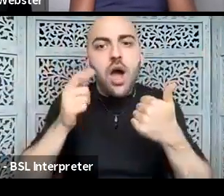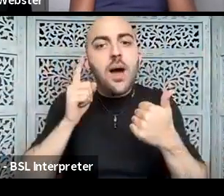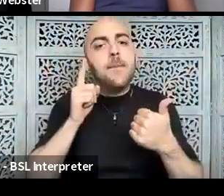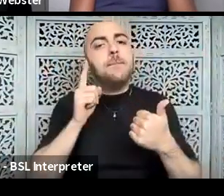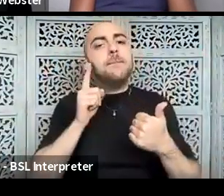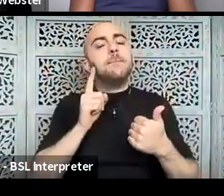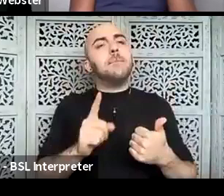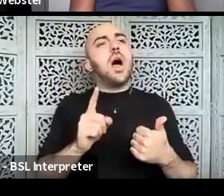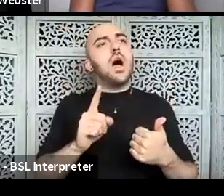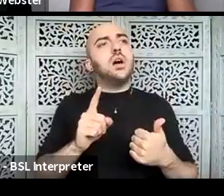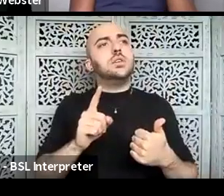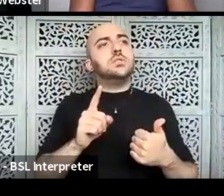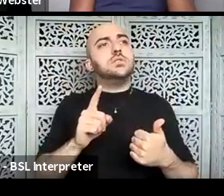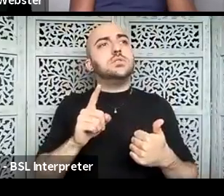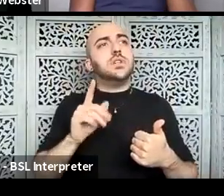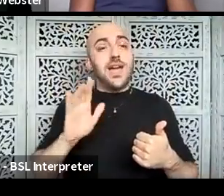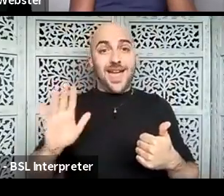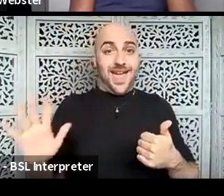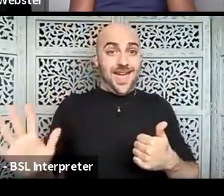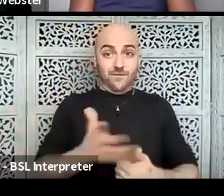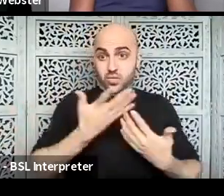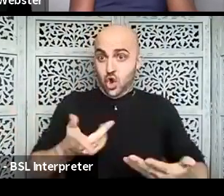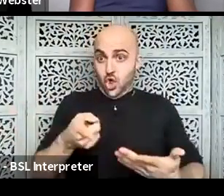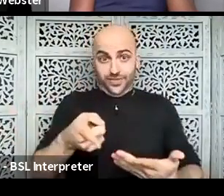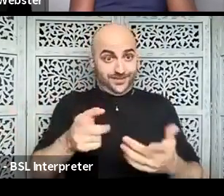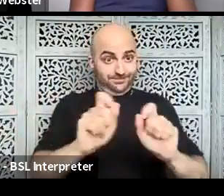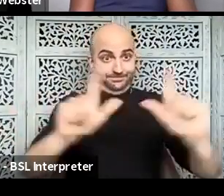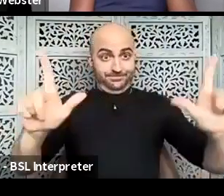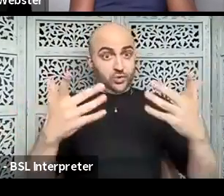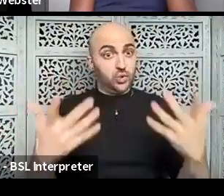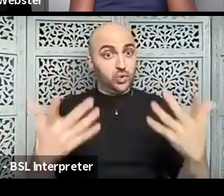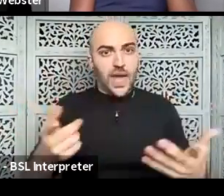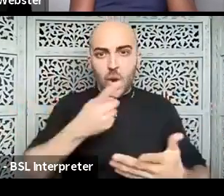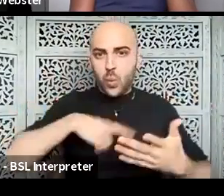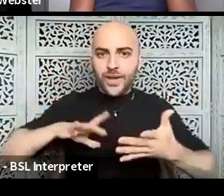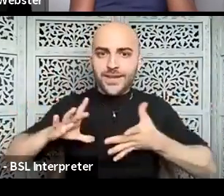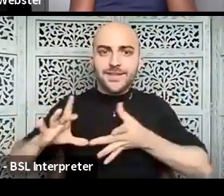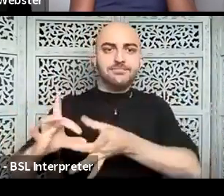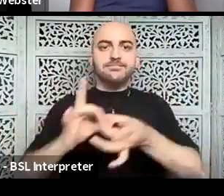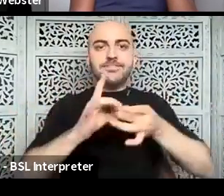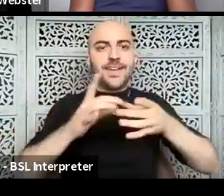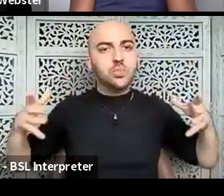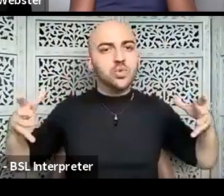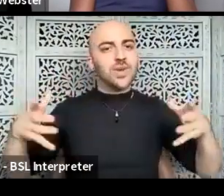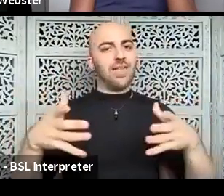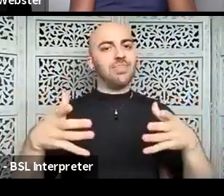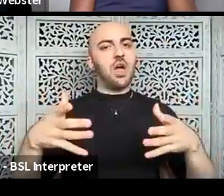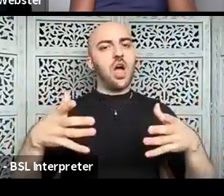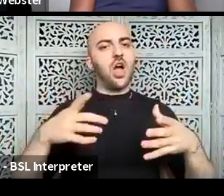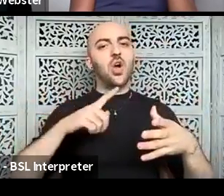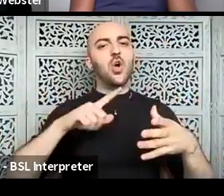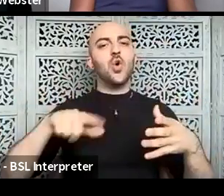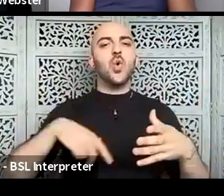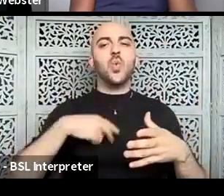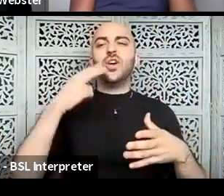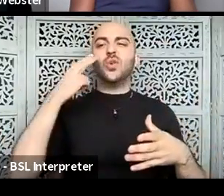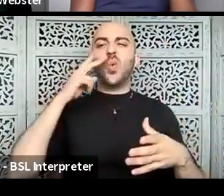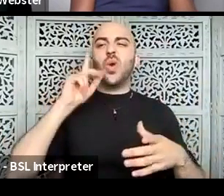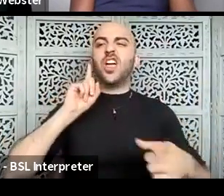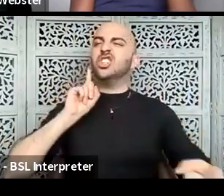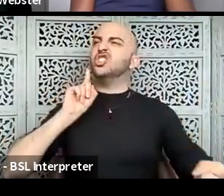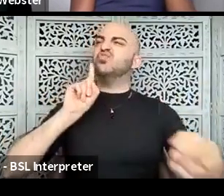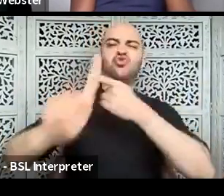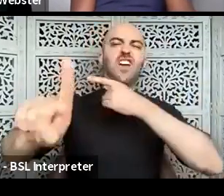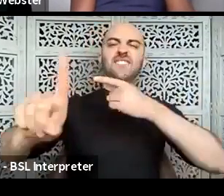everyone here on this call today, we all sort of came together. And I suppose we called it at the time our Avengers Assemble moment.